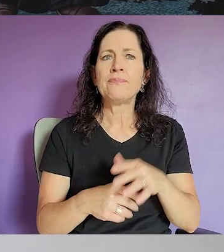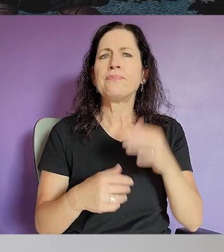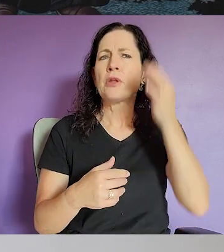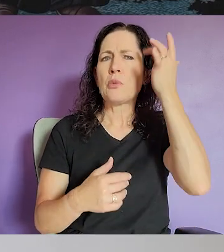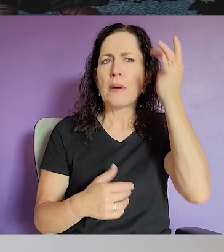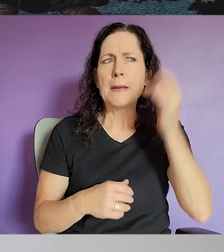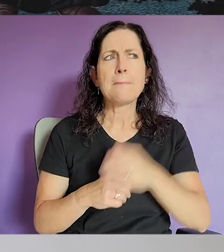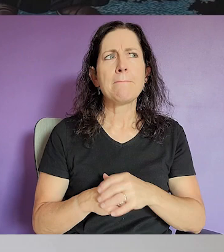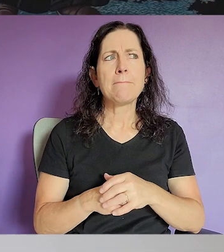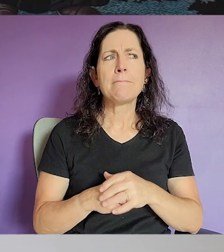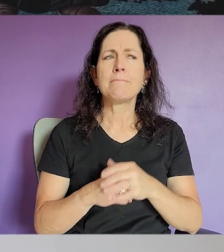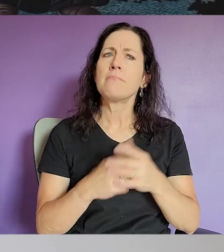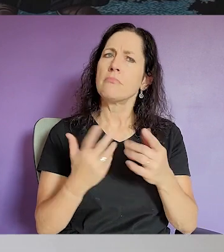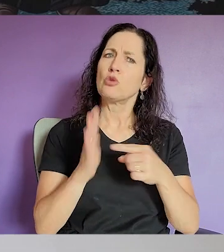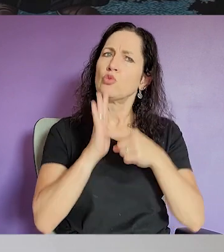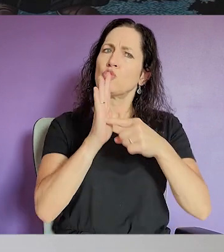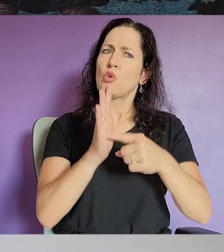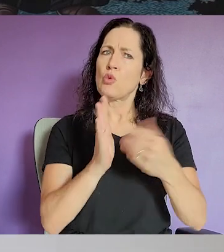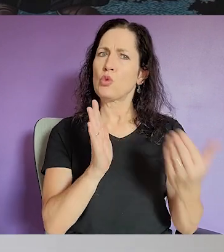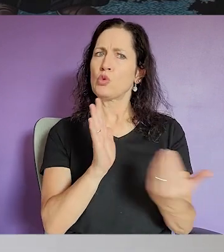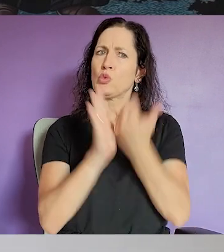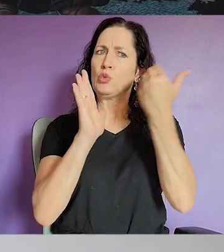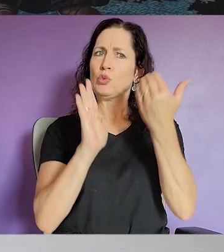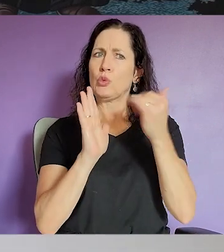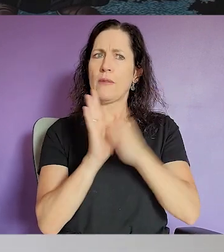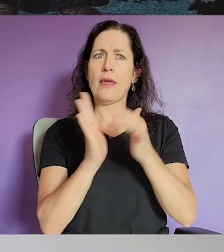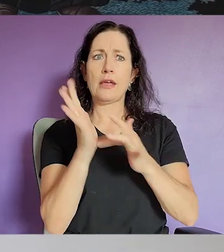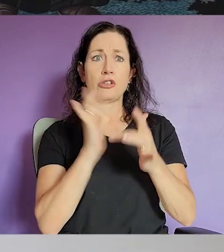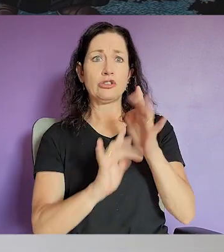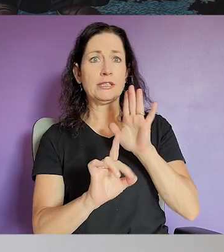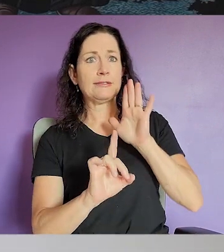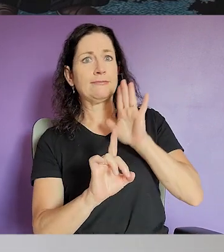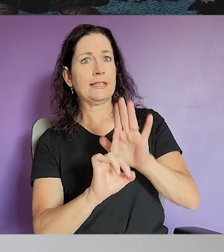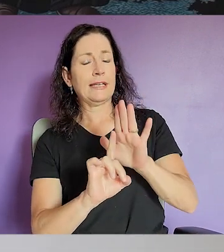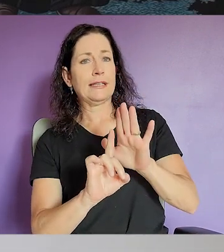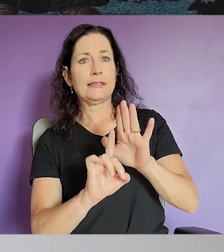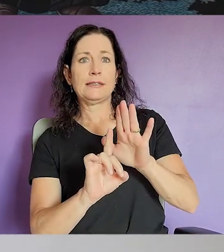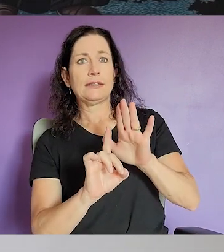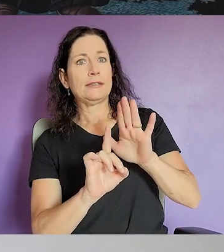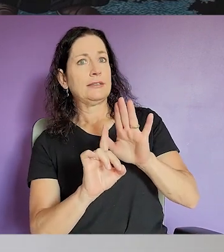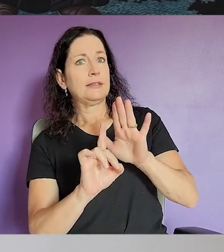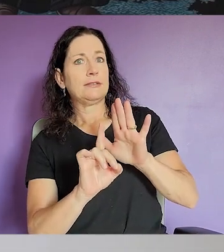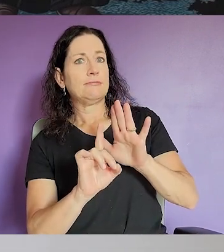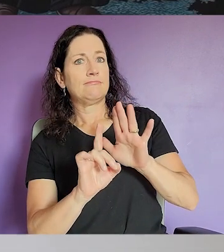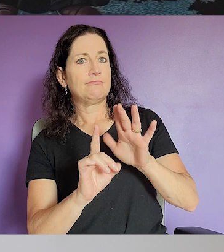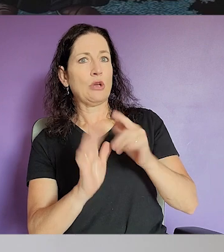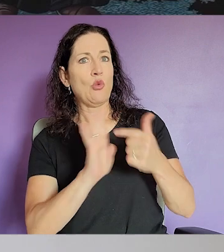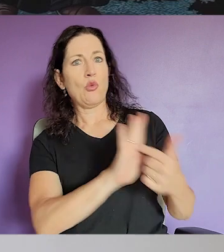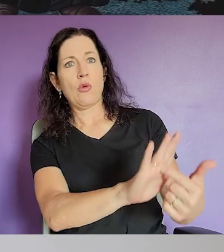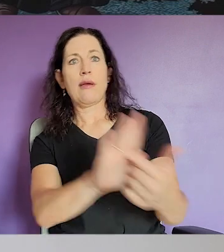new revelation of Jesus was